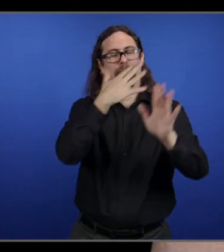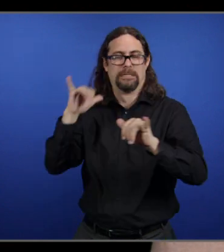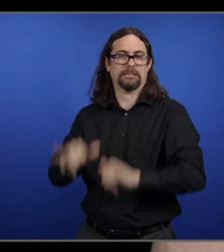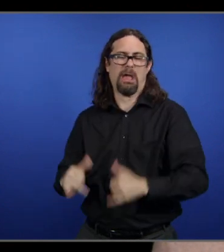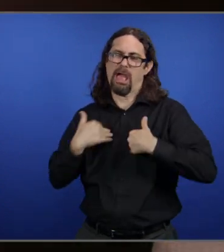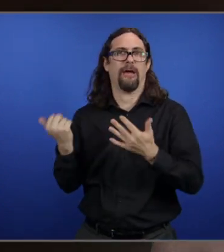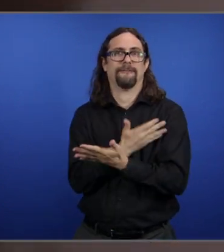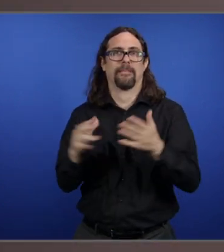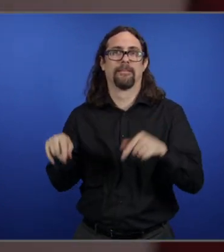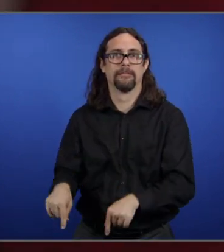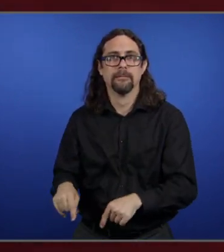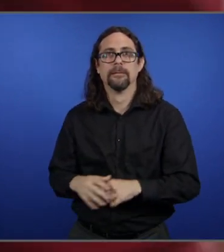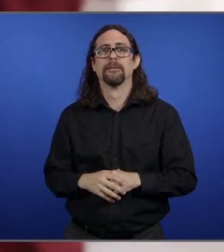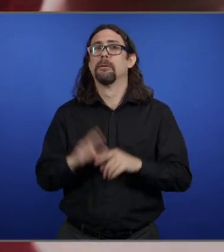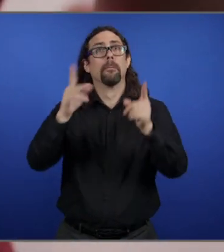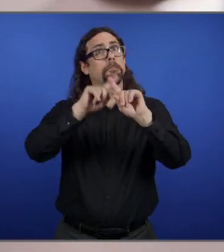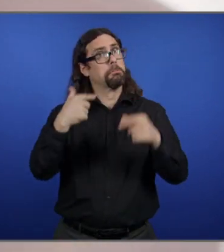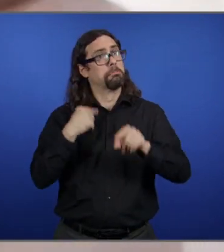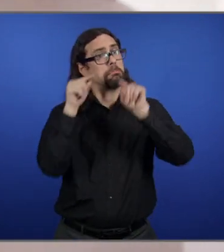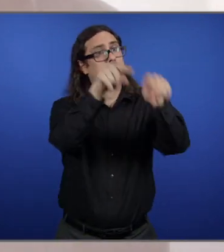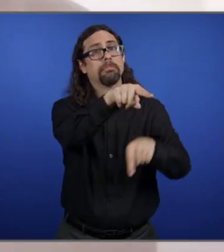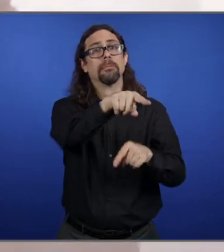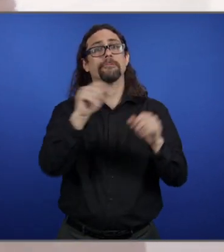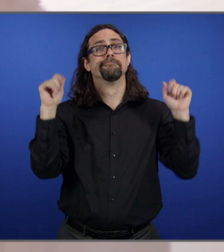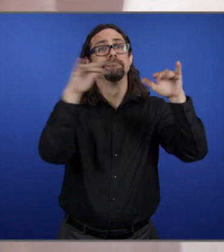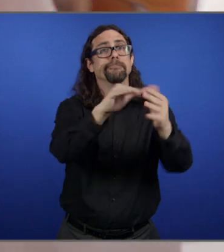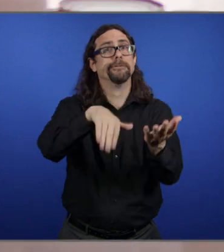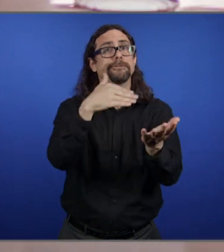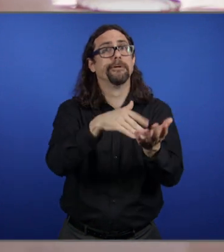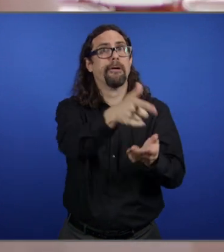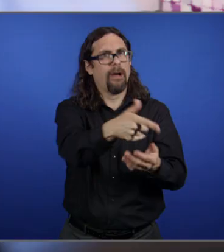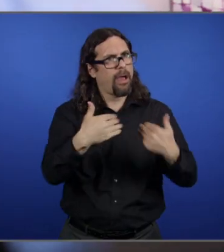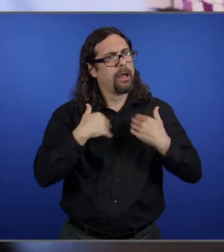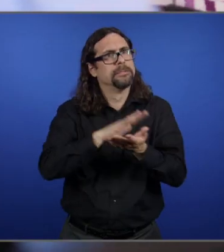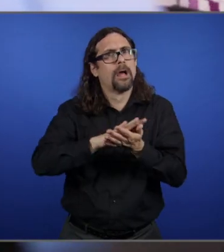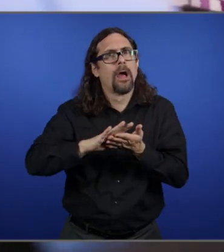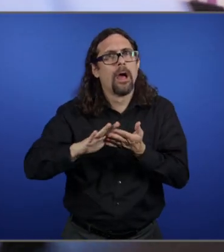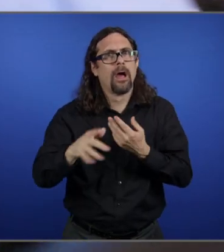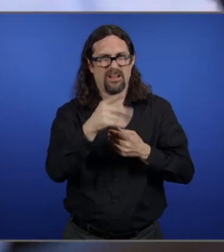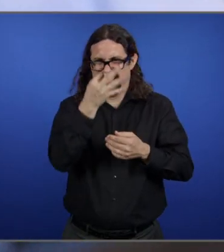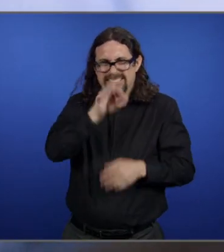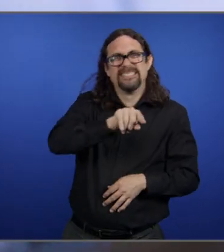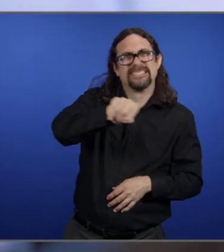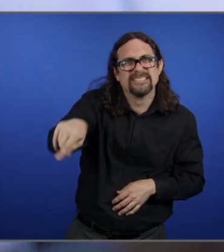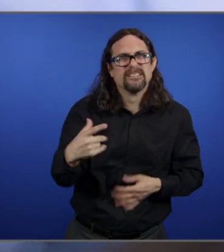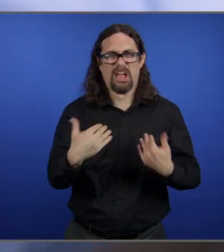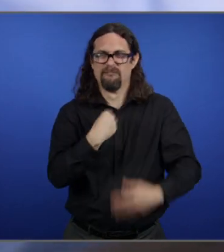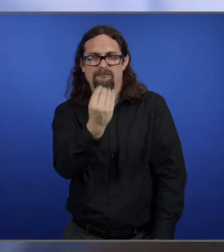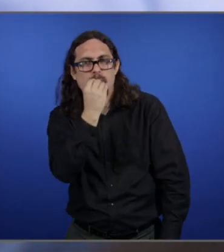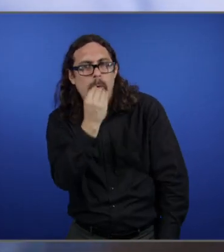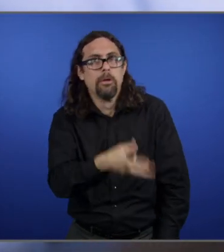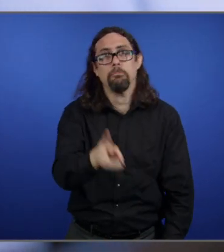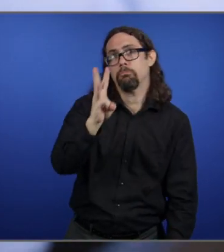him to stay here. The commodity distribution point was a great help. It was right here in the neighborhood,